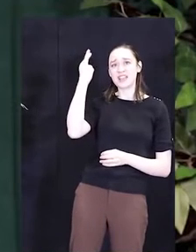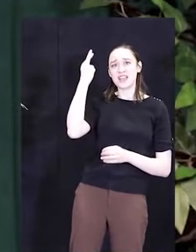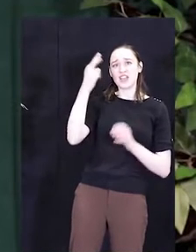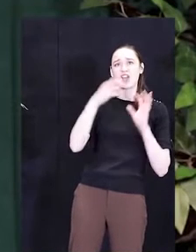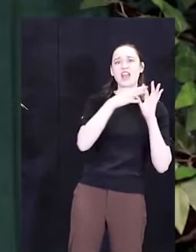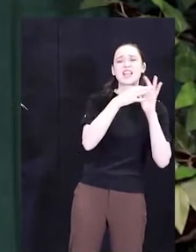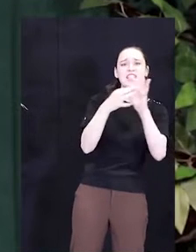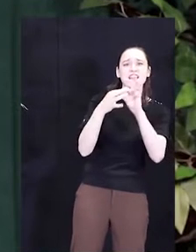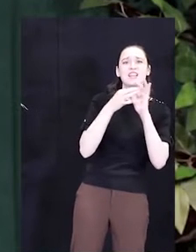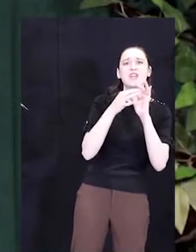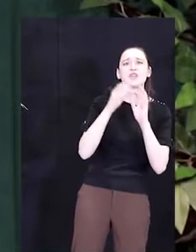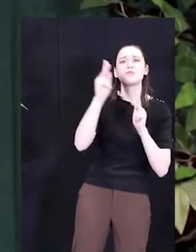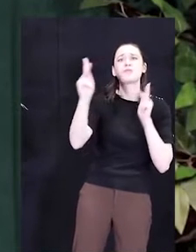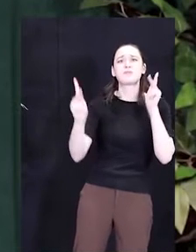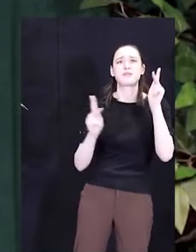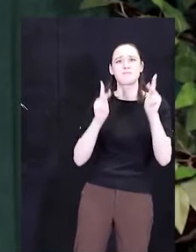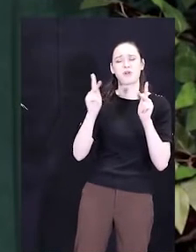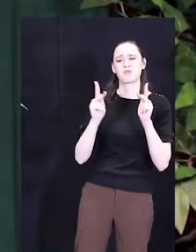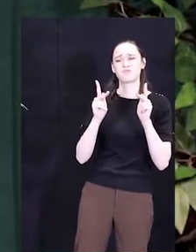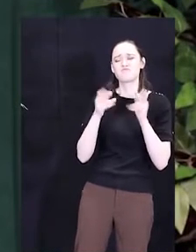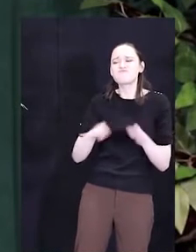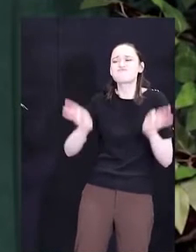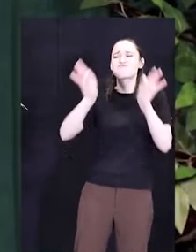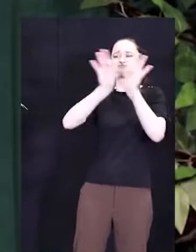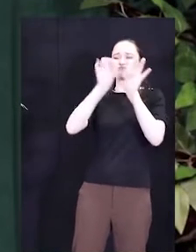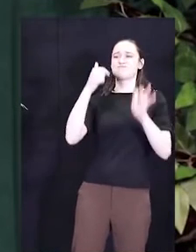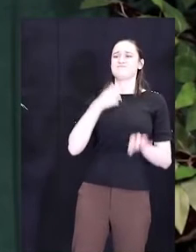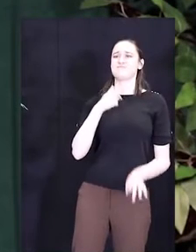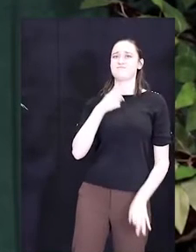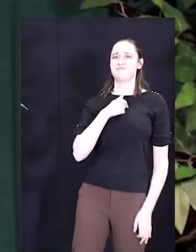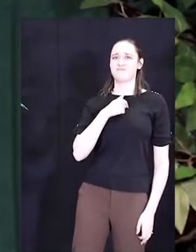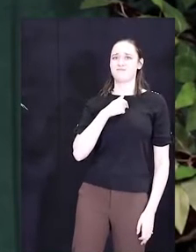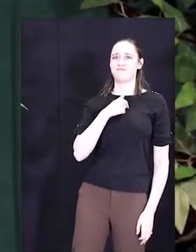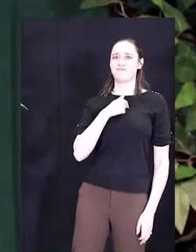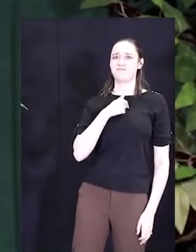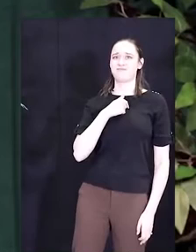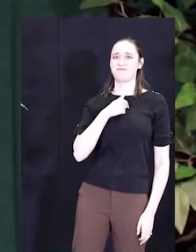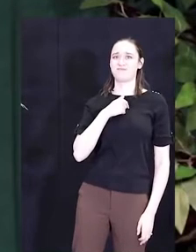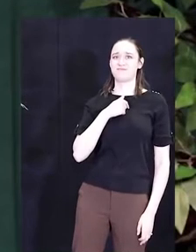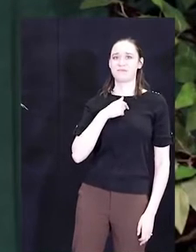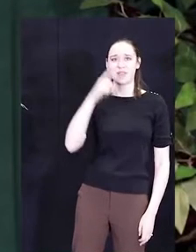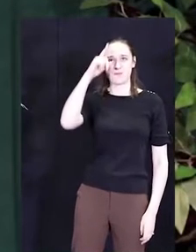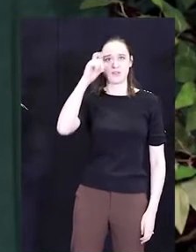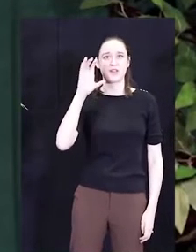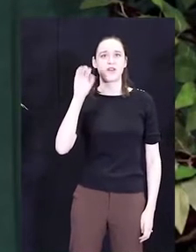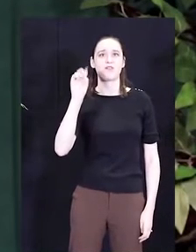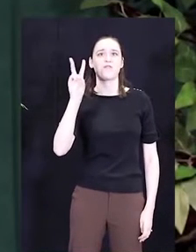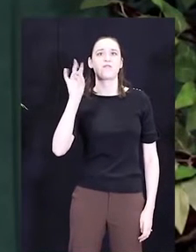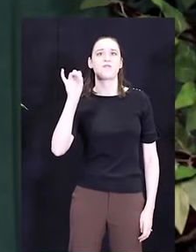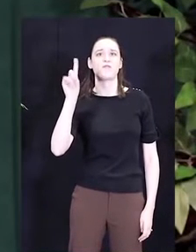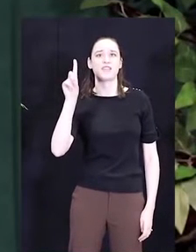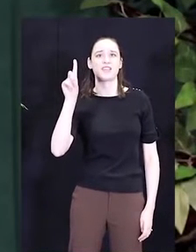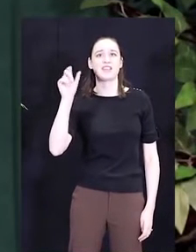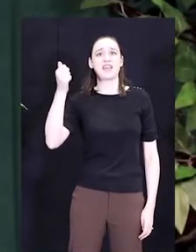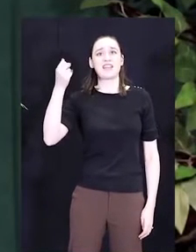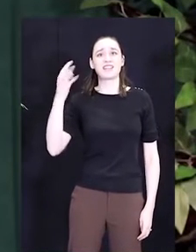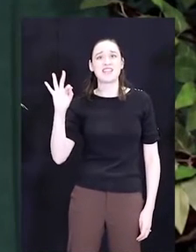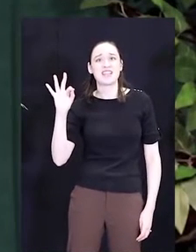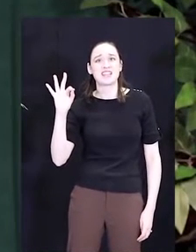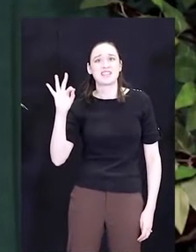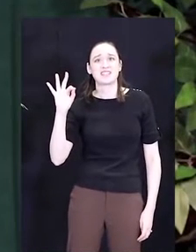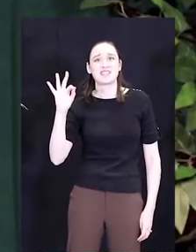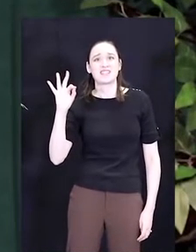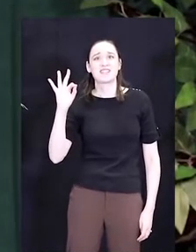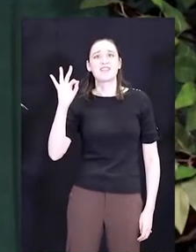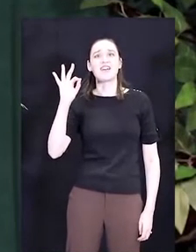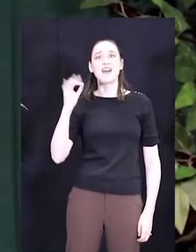connections and relationships were and still are important to me. Because of COVID-19, I and the thousands of students he